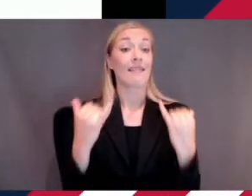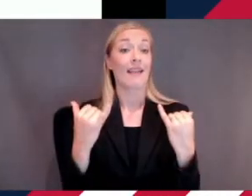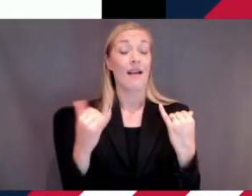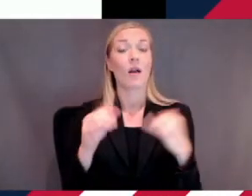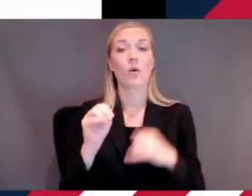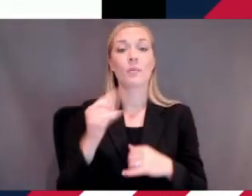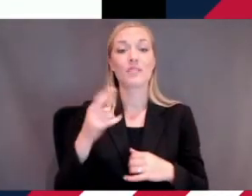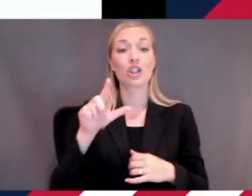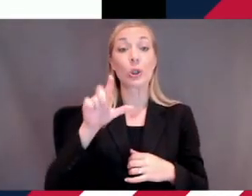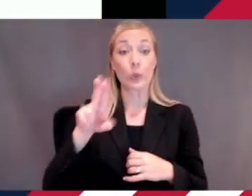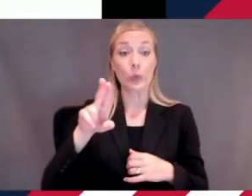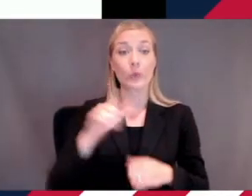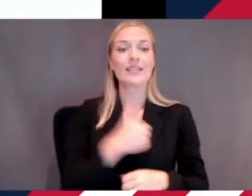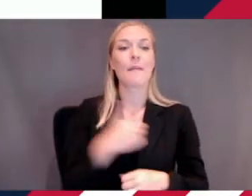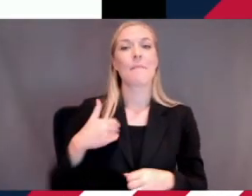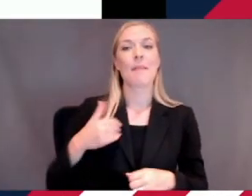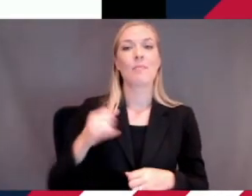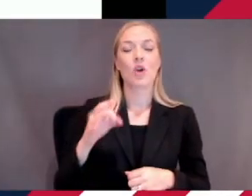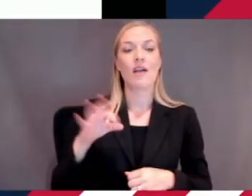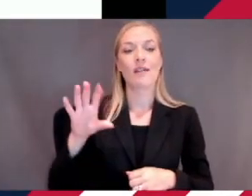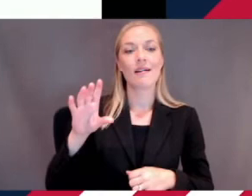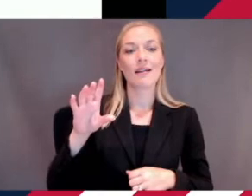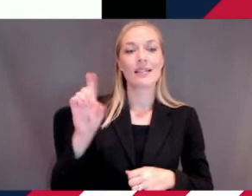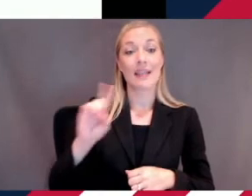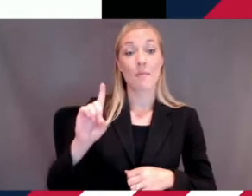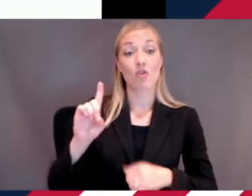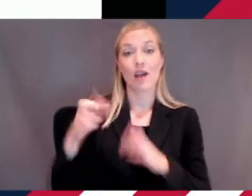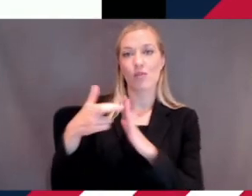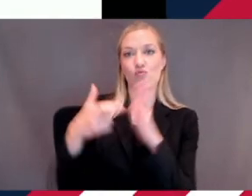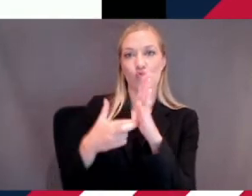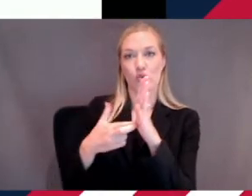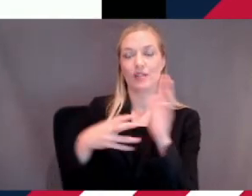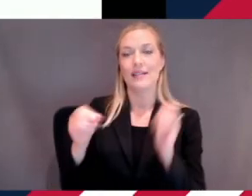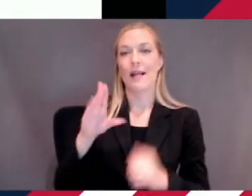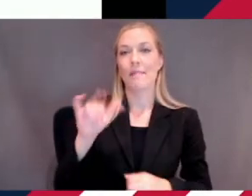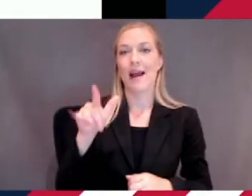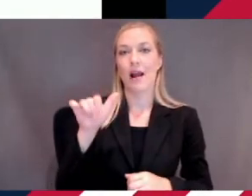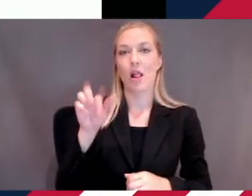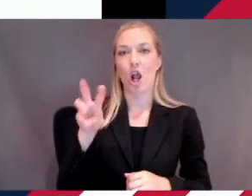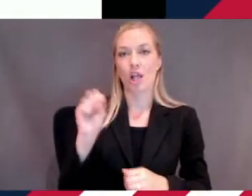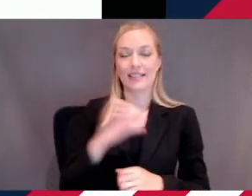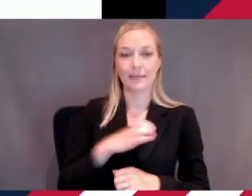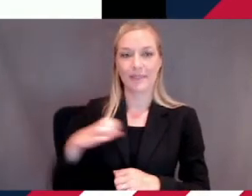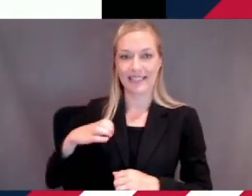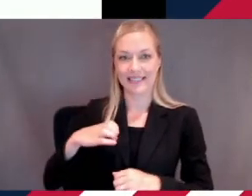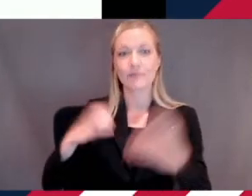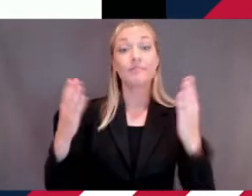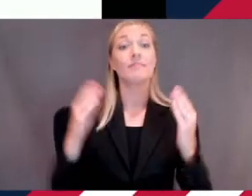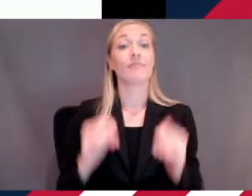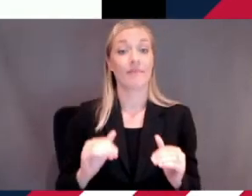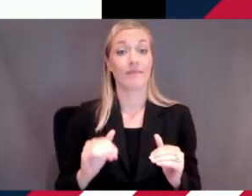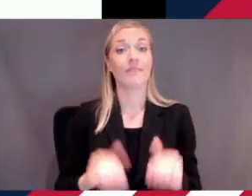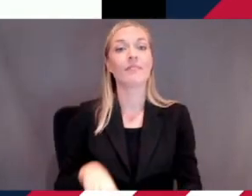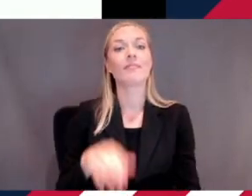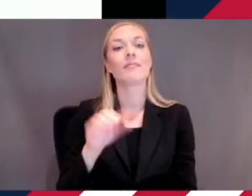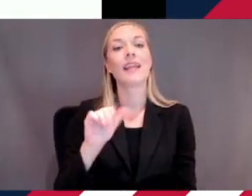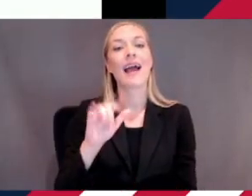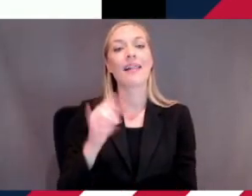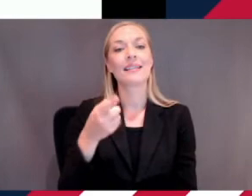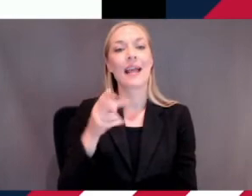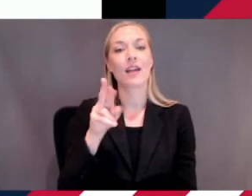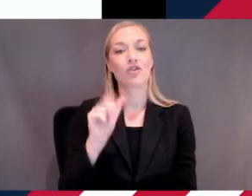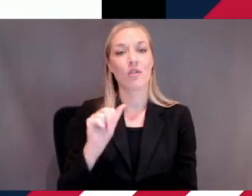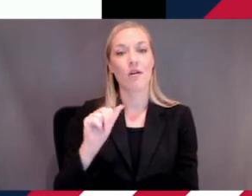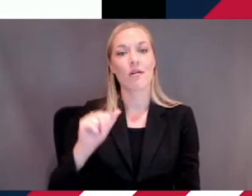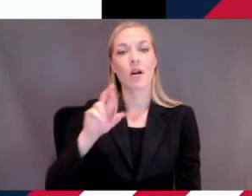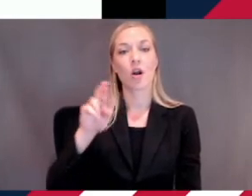Alexandra Gallardo Roker is a Vice Chair of the California Democratic Party. Ms. Roker is also an active member of the Communications Workers of America,